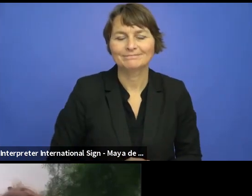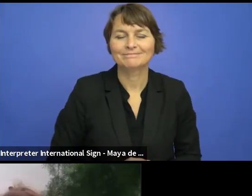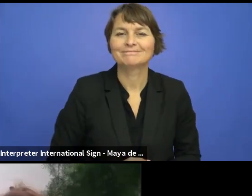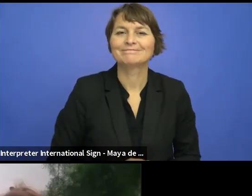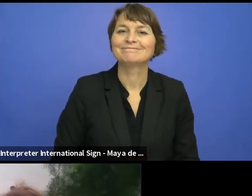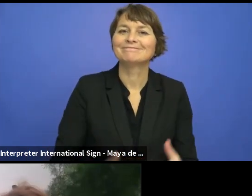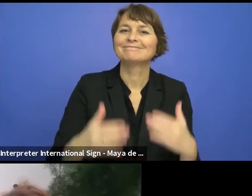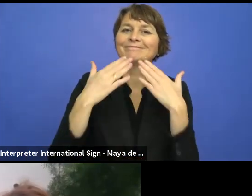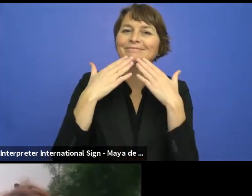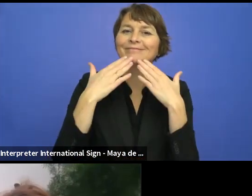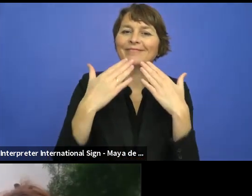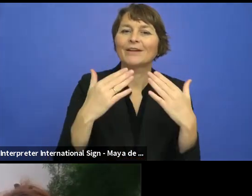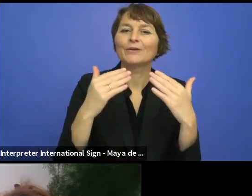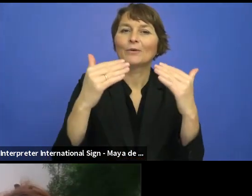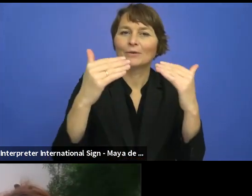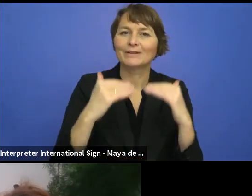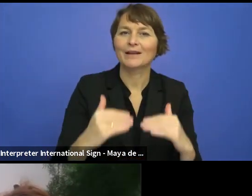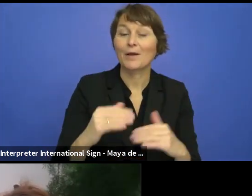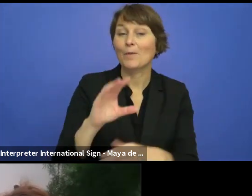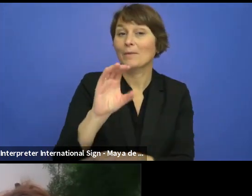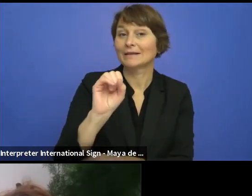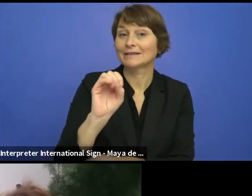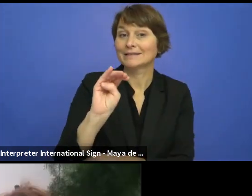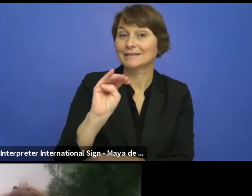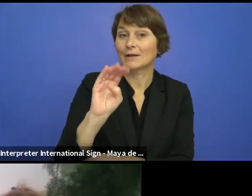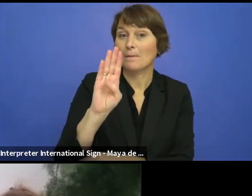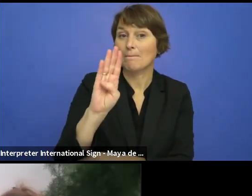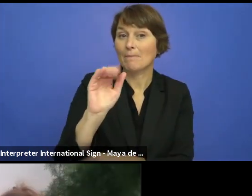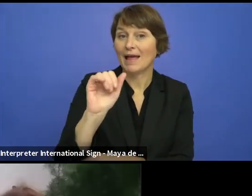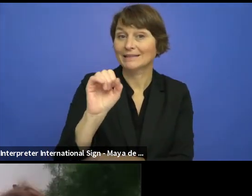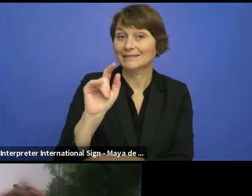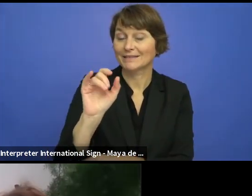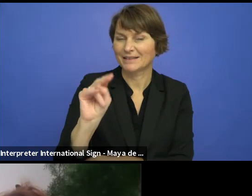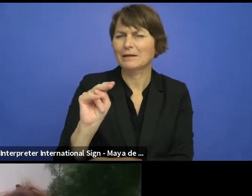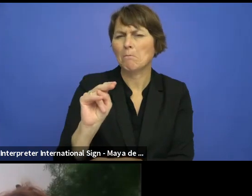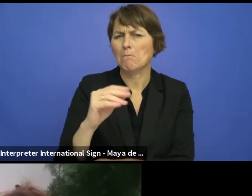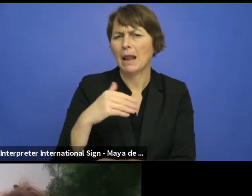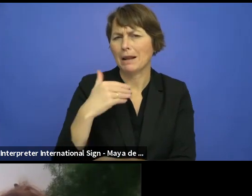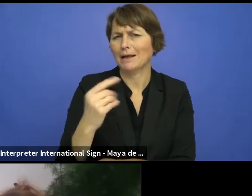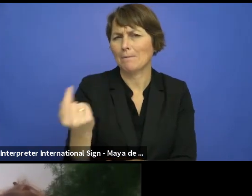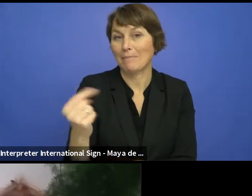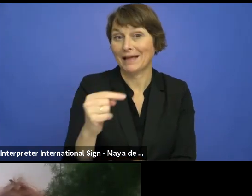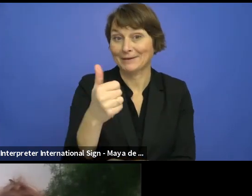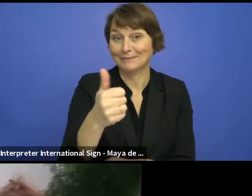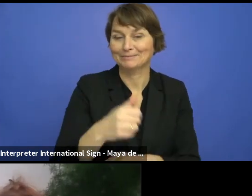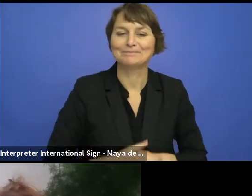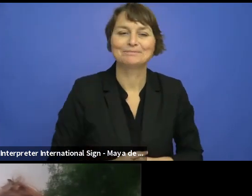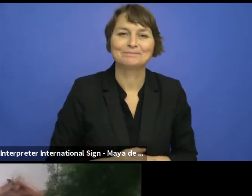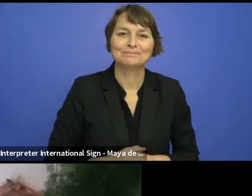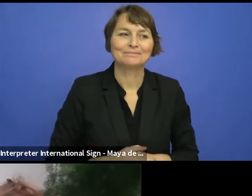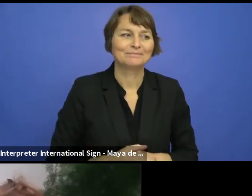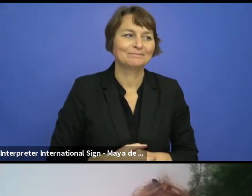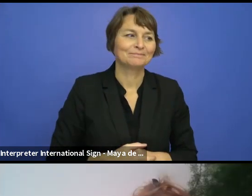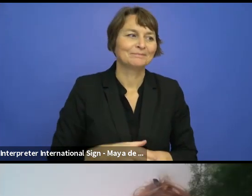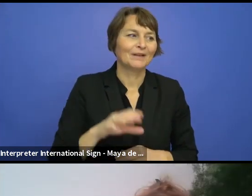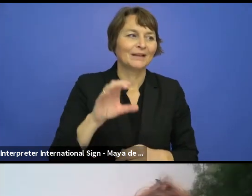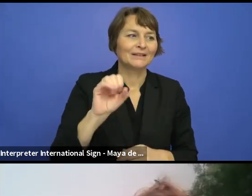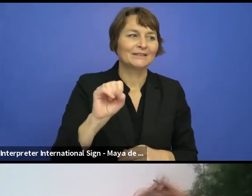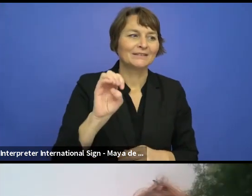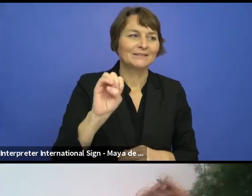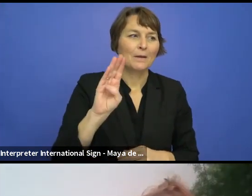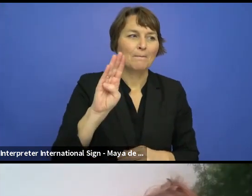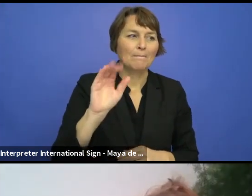to Sebastian and then later on, I will come back to you as well. Alison Sebastian Brunner, you are